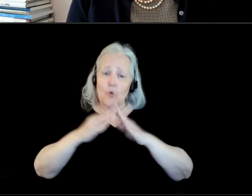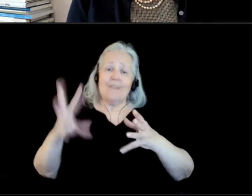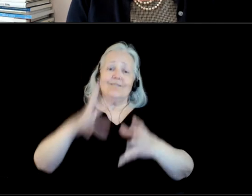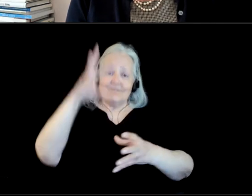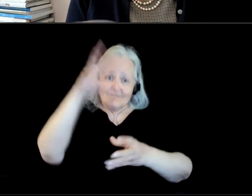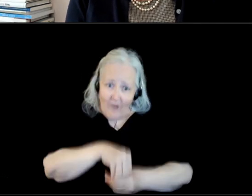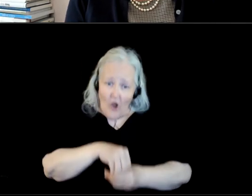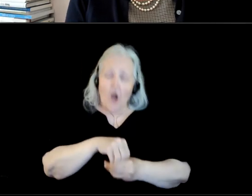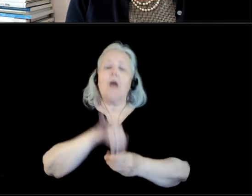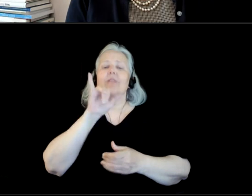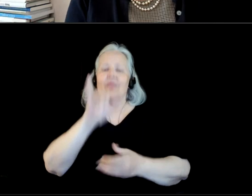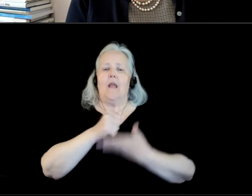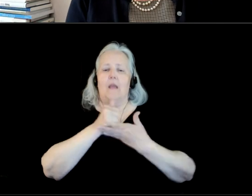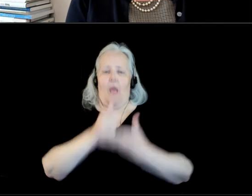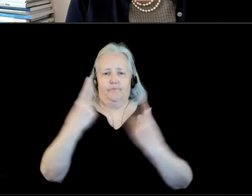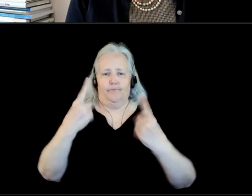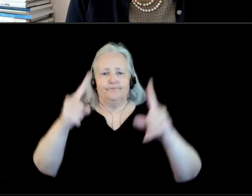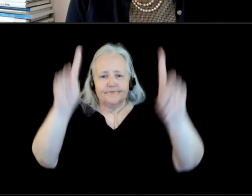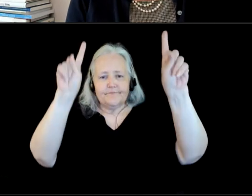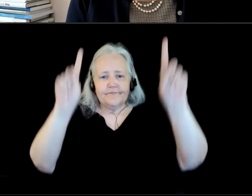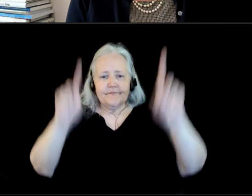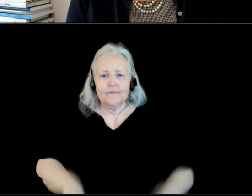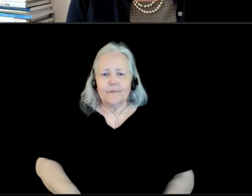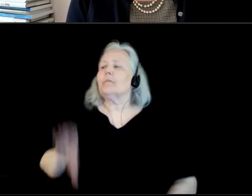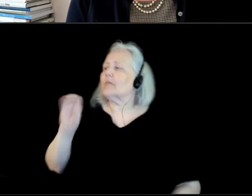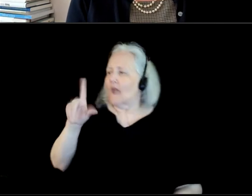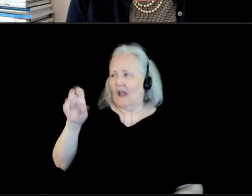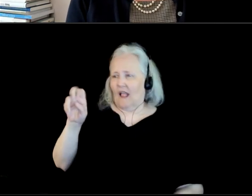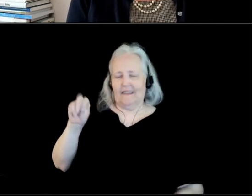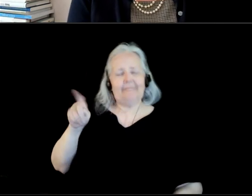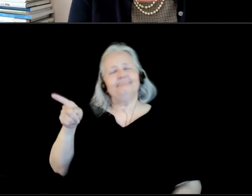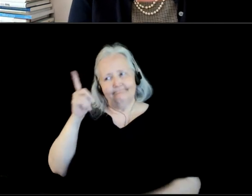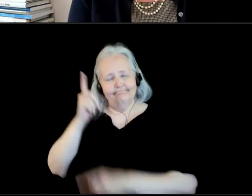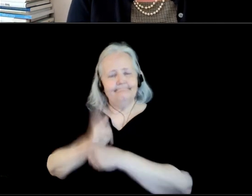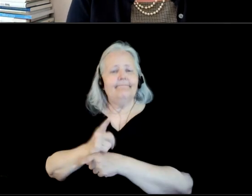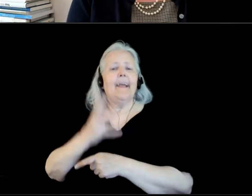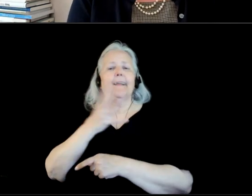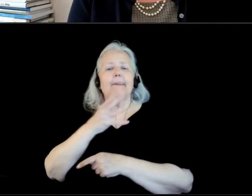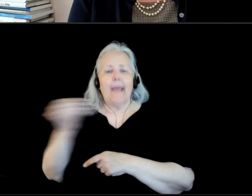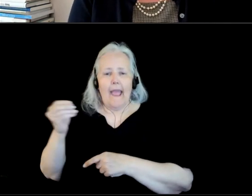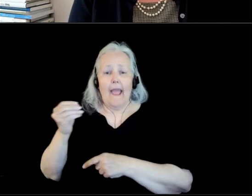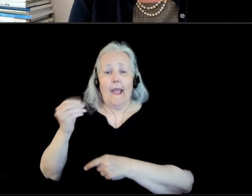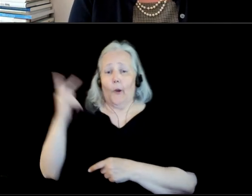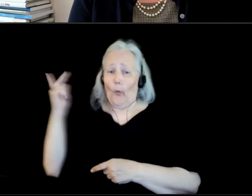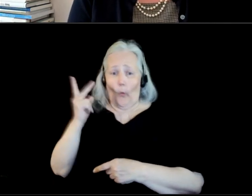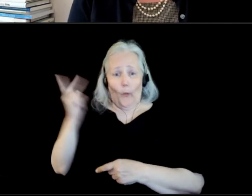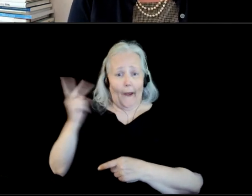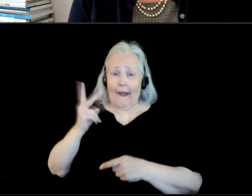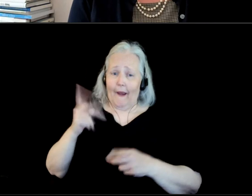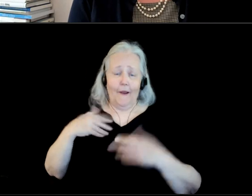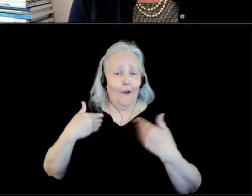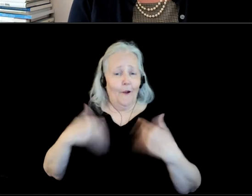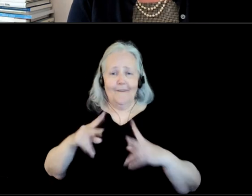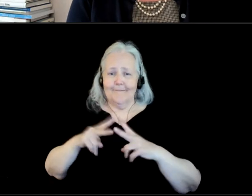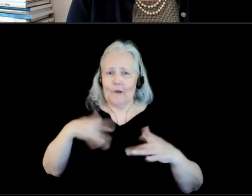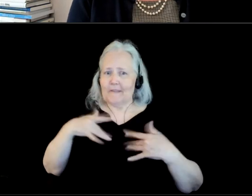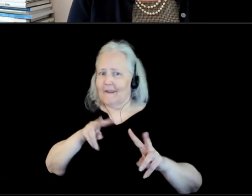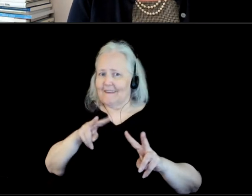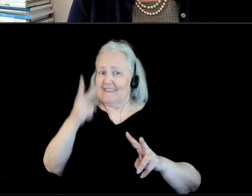So thank you for me too. Yeah, and I think we're both of us are really excited to see your